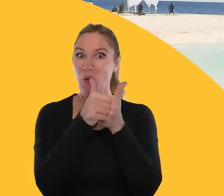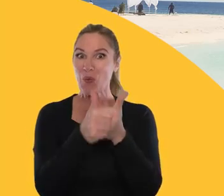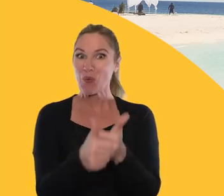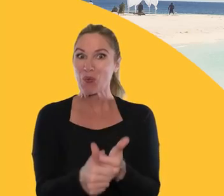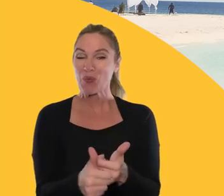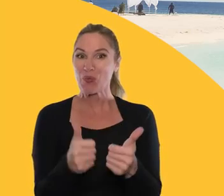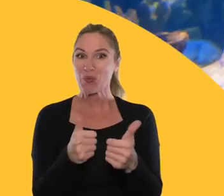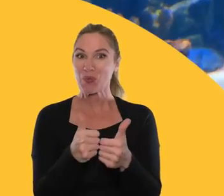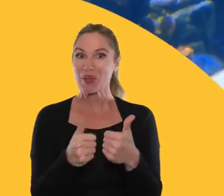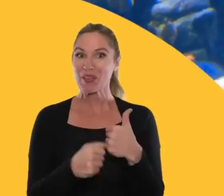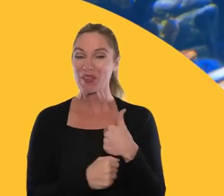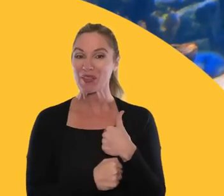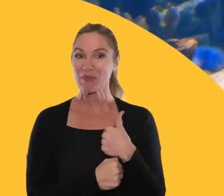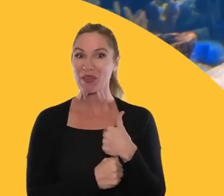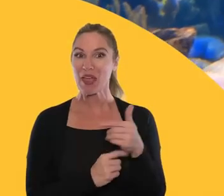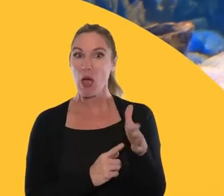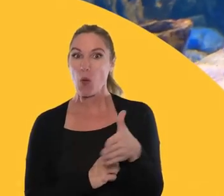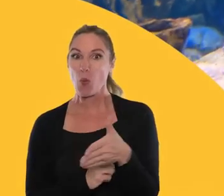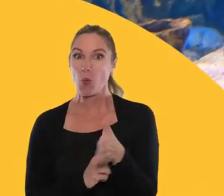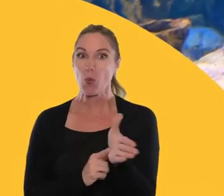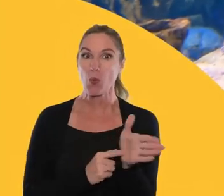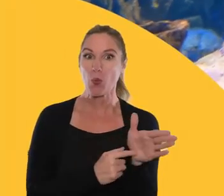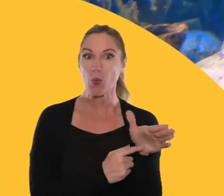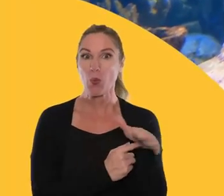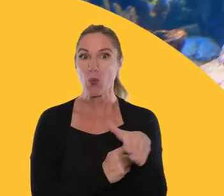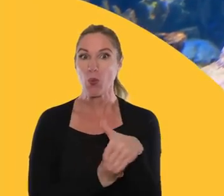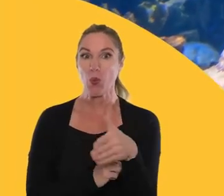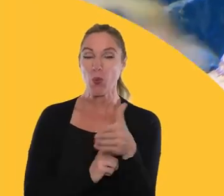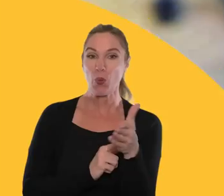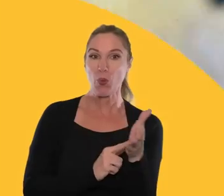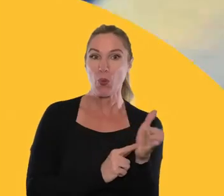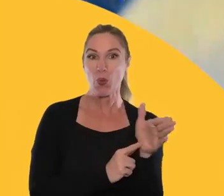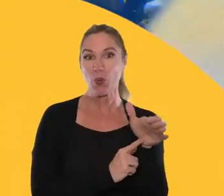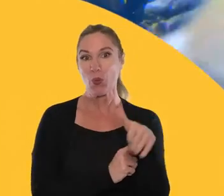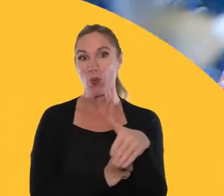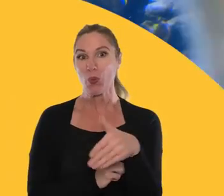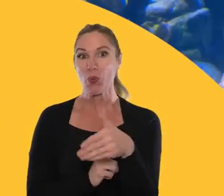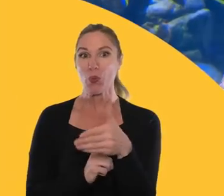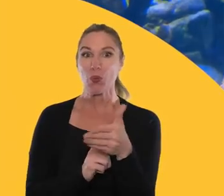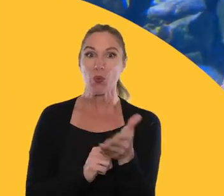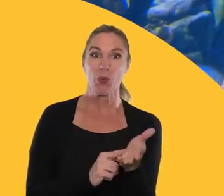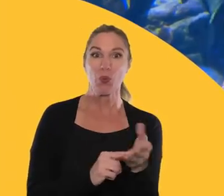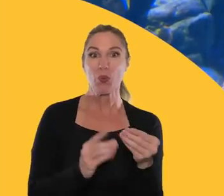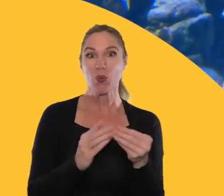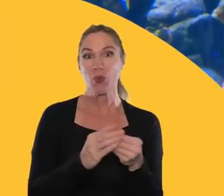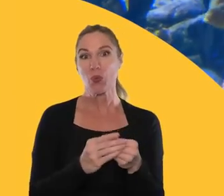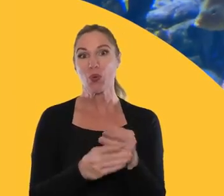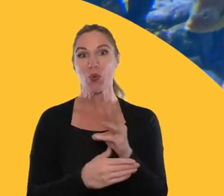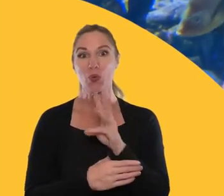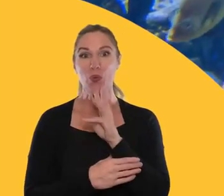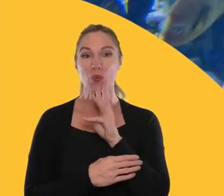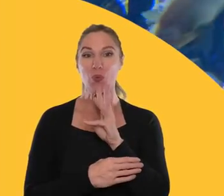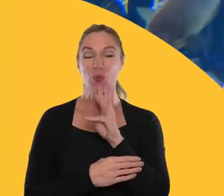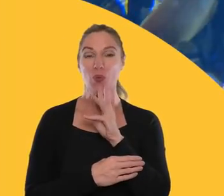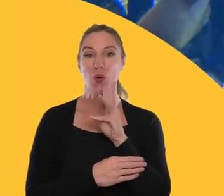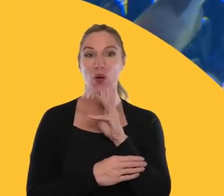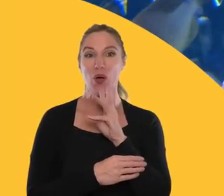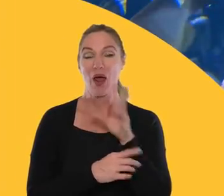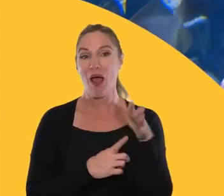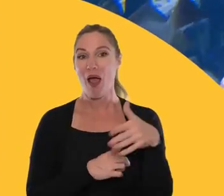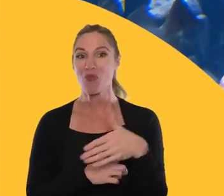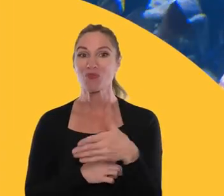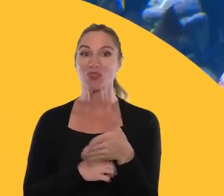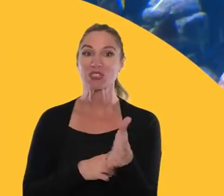go. Slippery fish, slippery fish, swimming in the ocean.